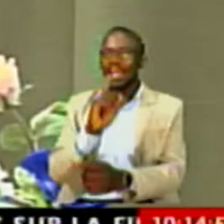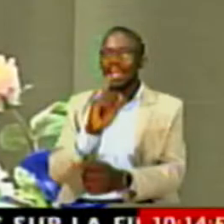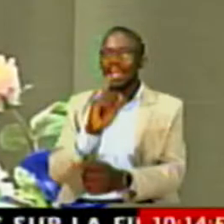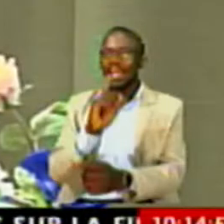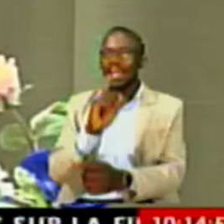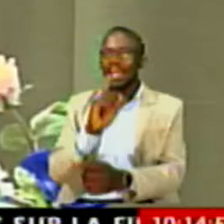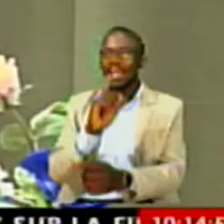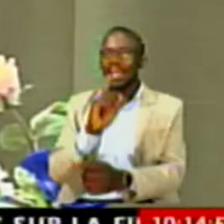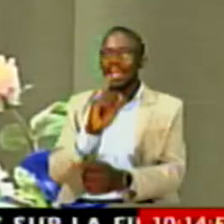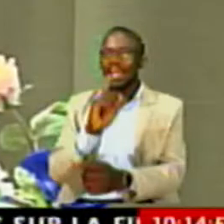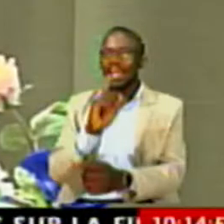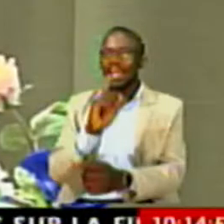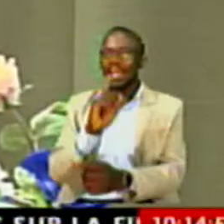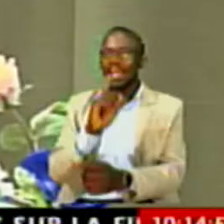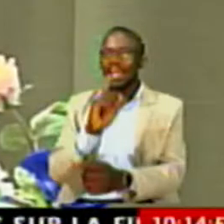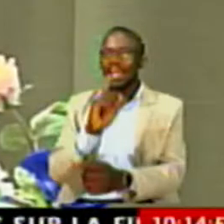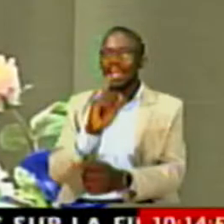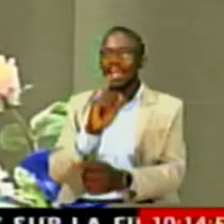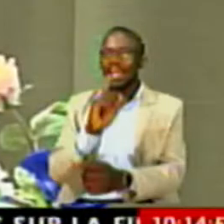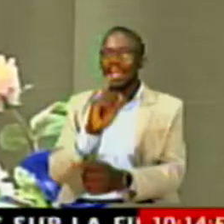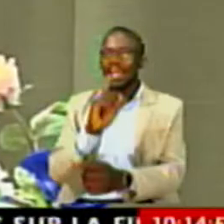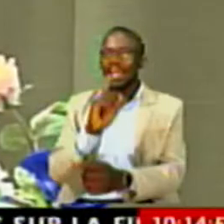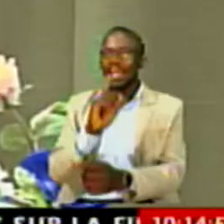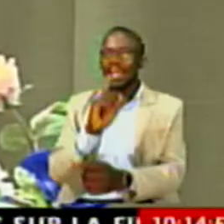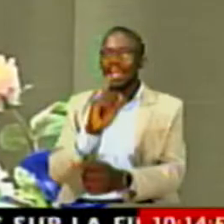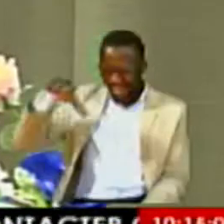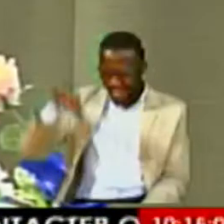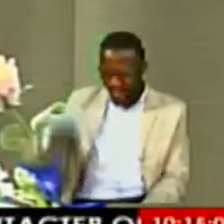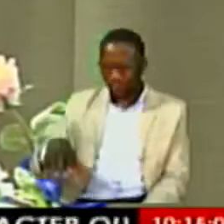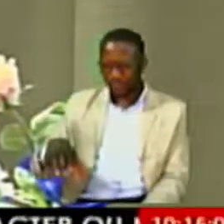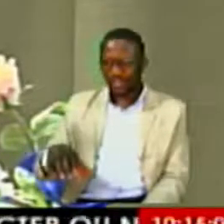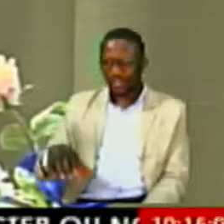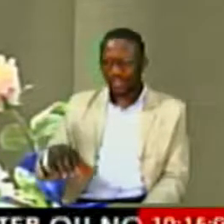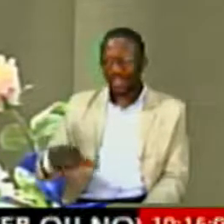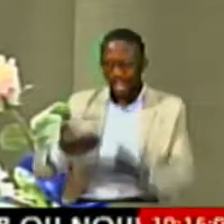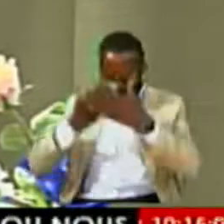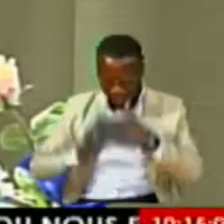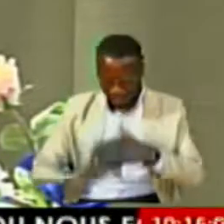verse 5. Un enfant nous est né.